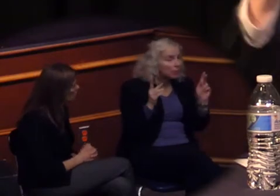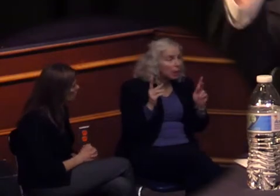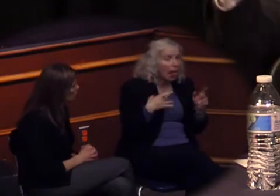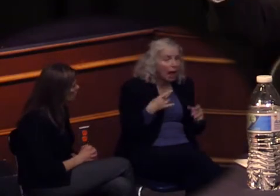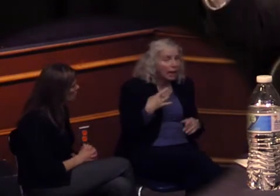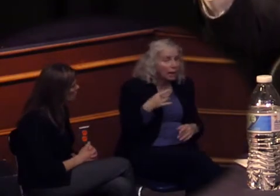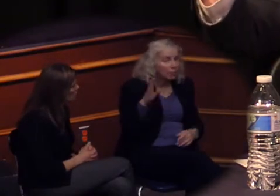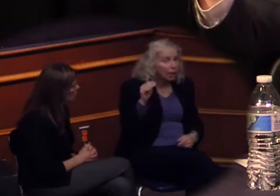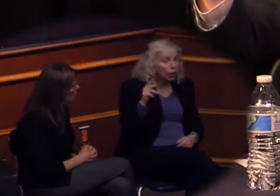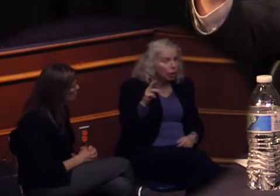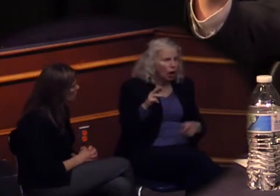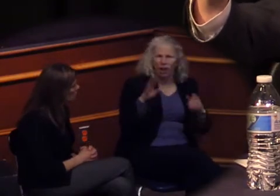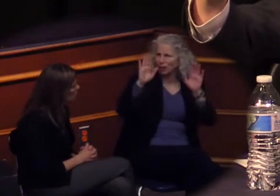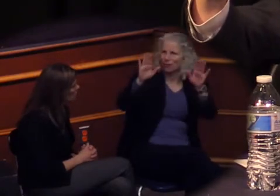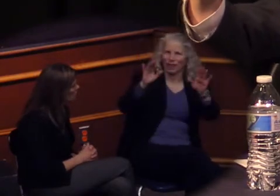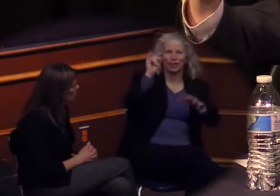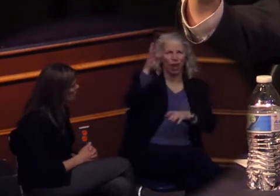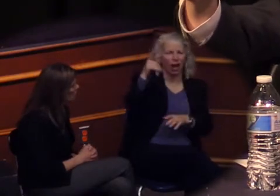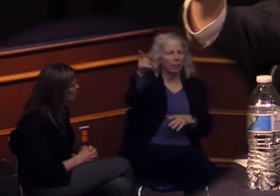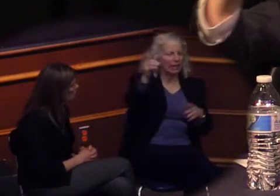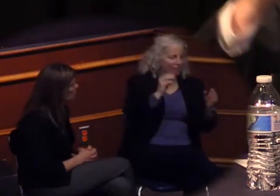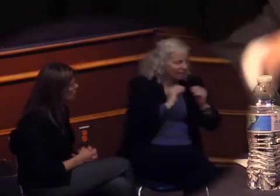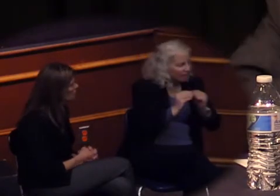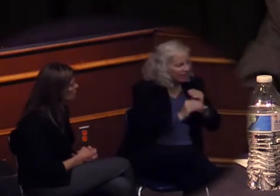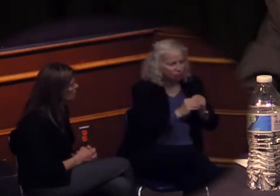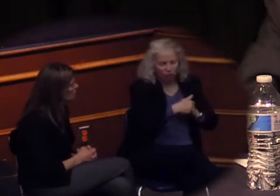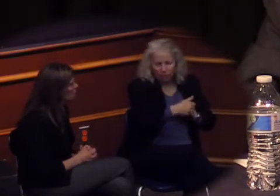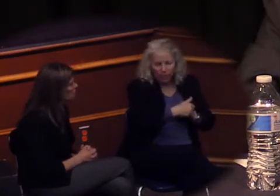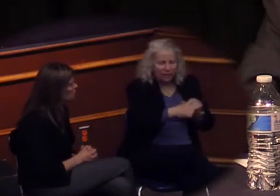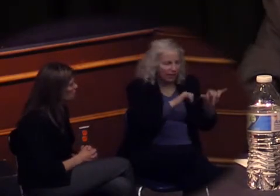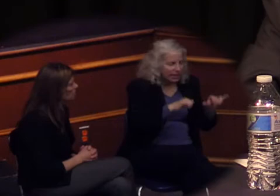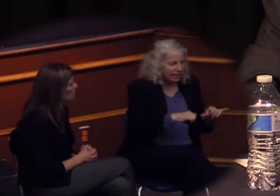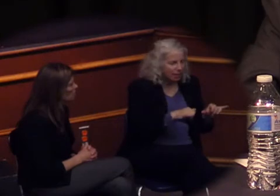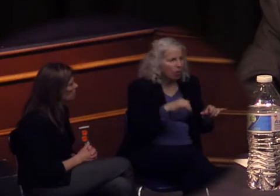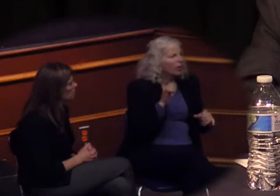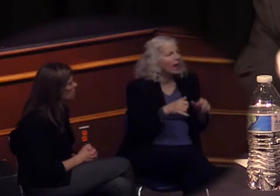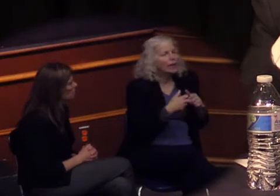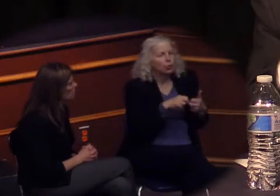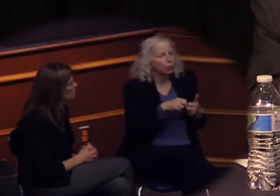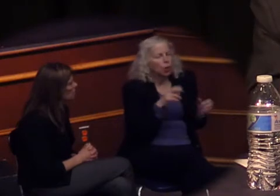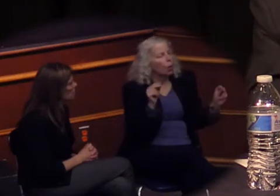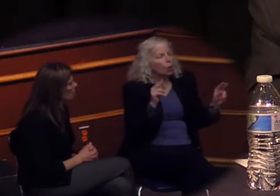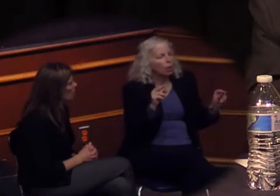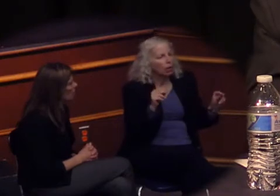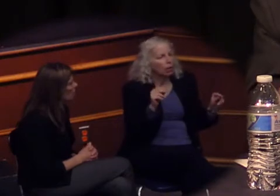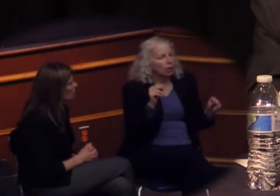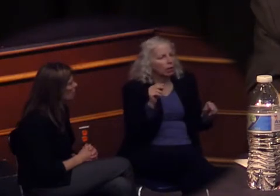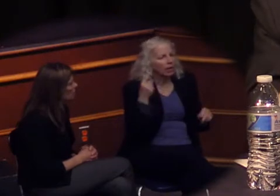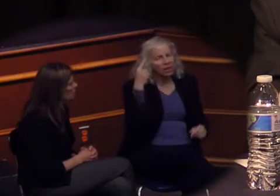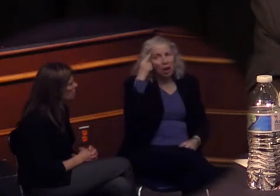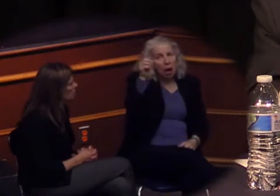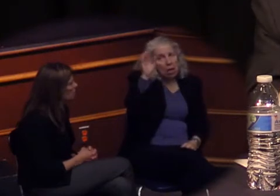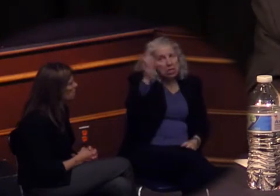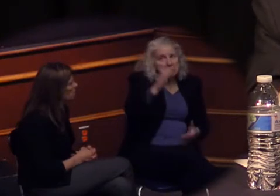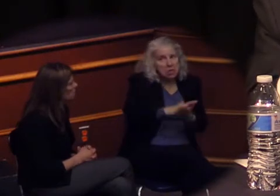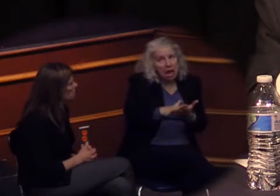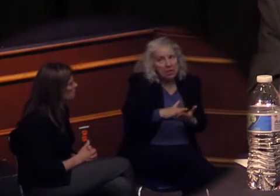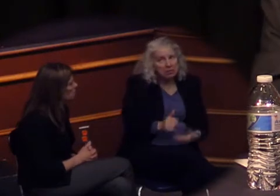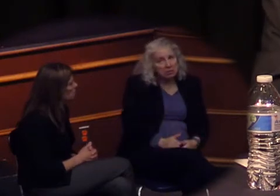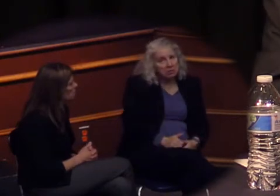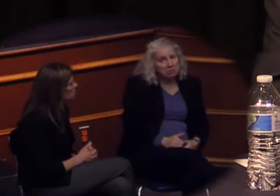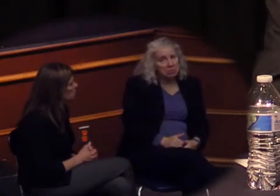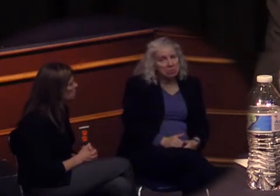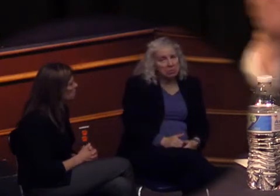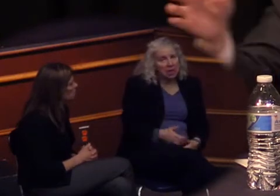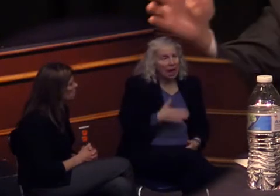it's never he's doing a great job fixing our transportation system or some other issue that affects people's lives. It's always he seems nice, and